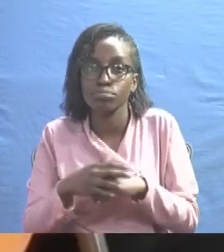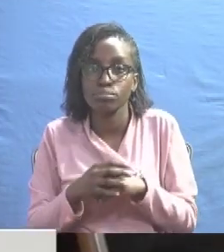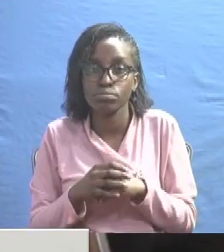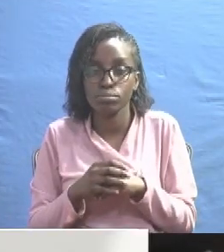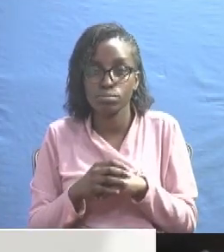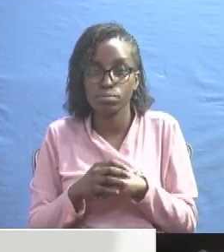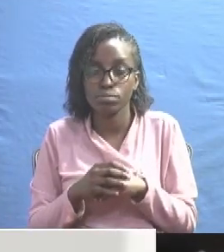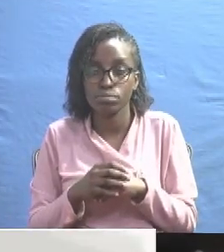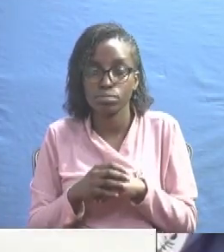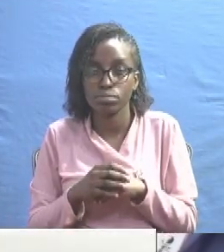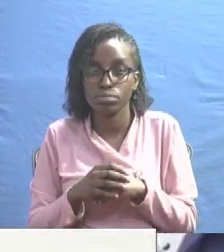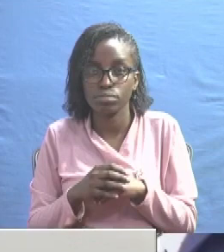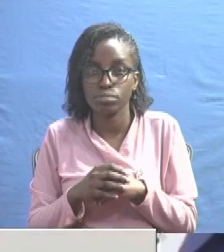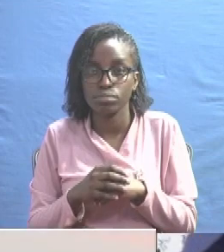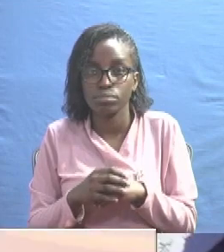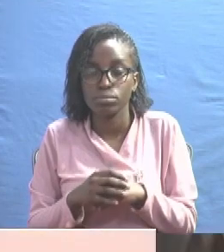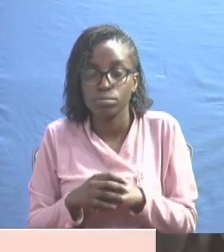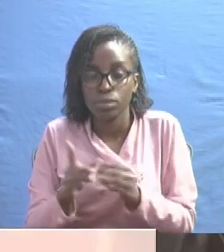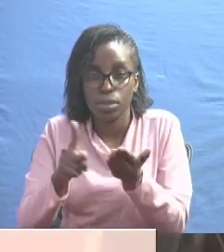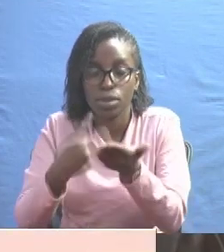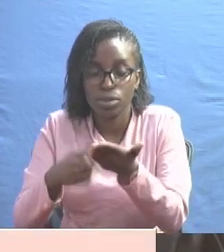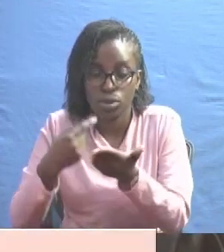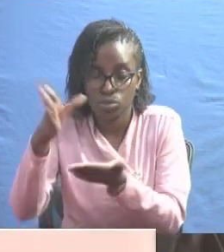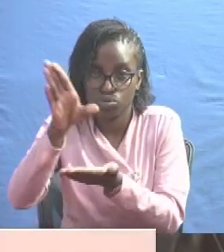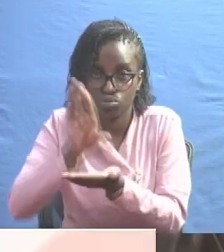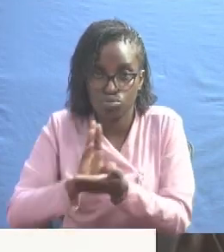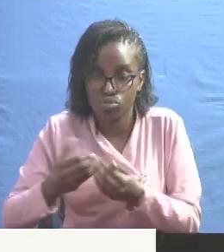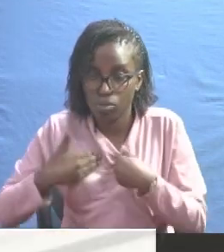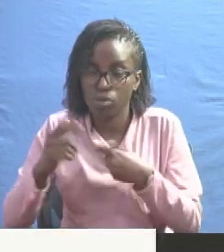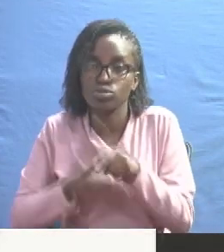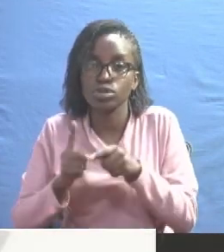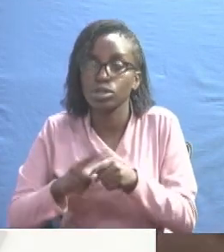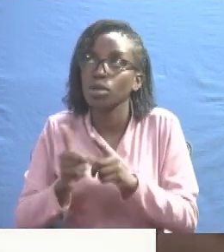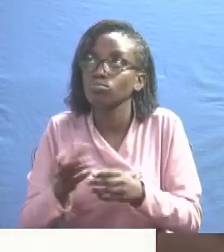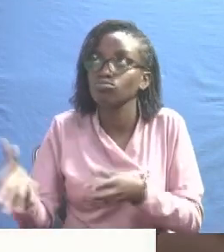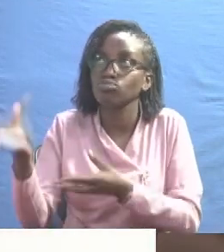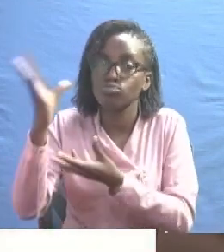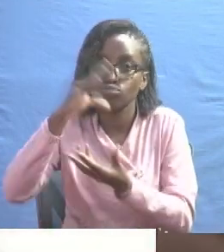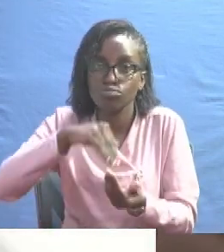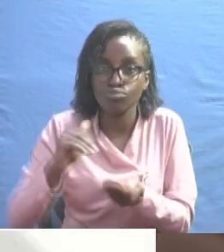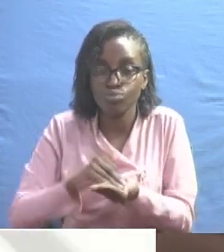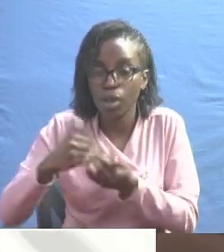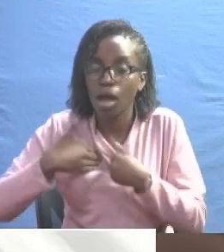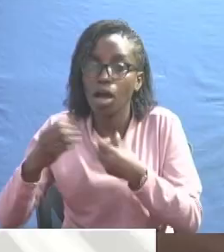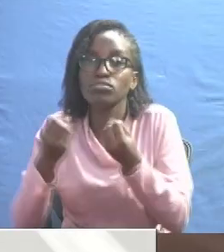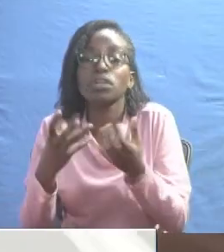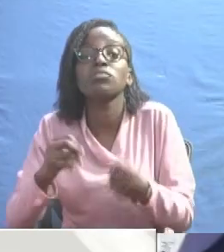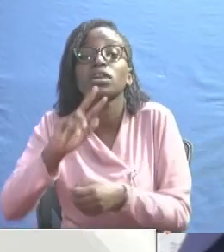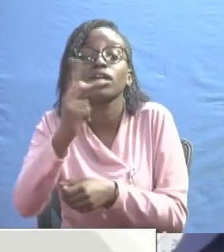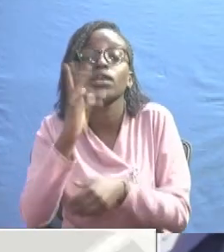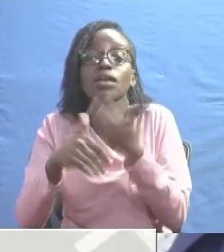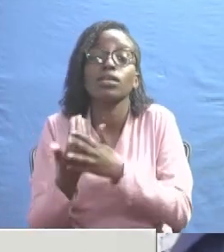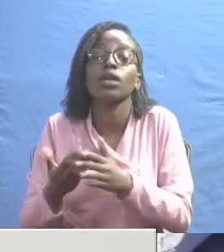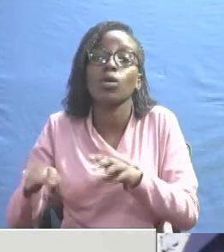In a bid to improve rice productivity and minimize rice imports in the country, the Kenya Agricultural and Livestock Research Organization,